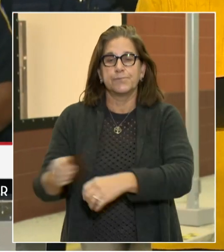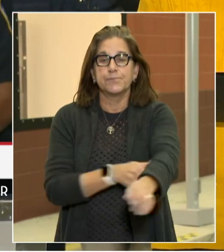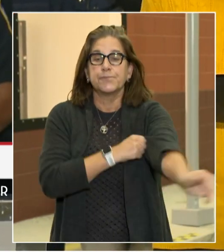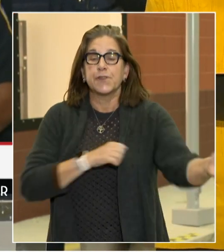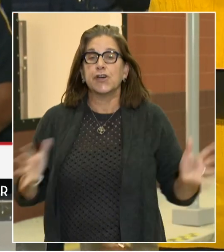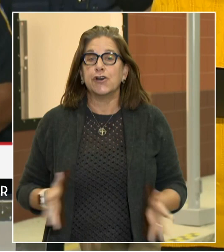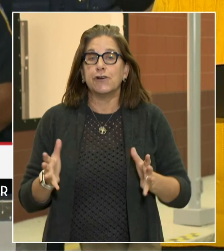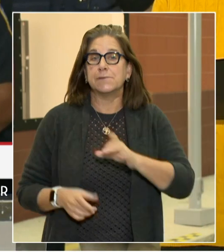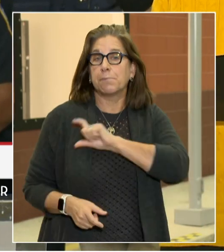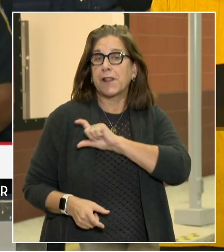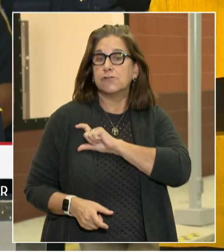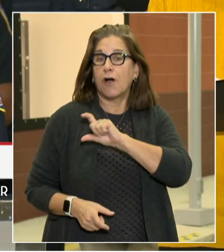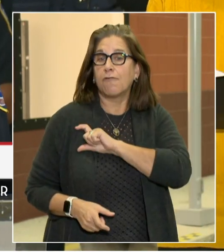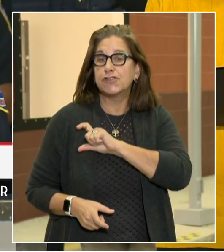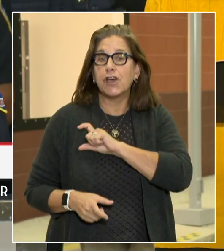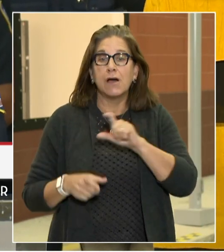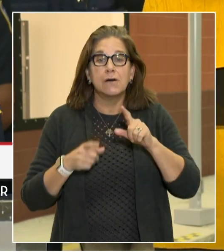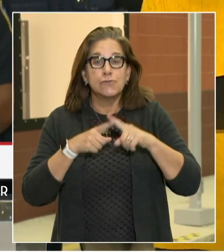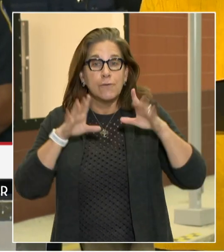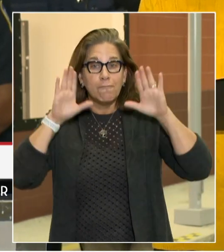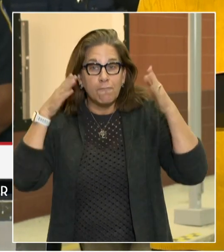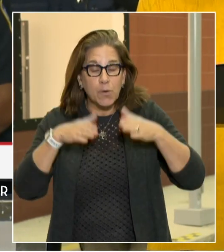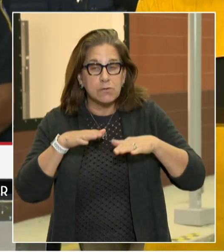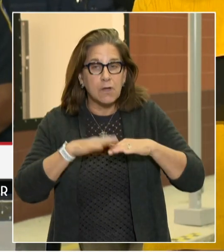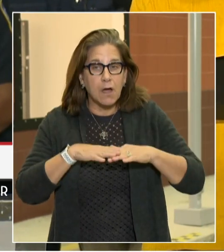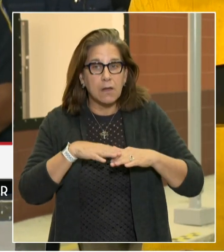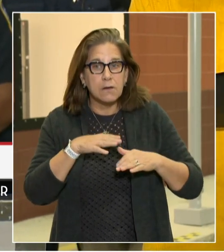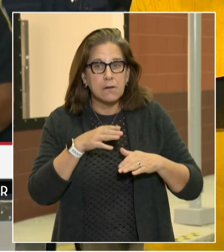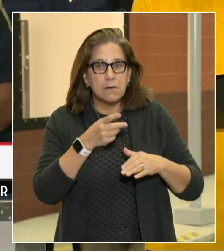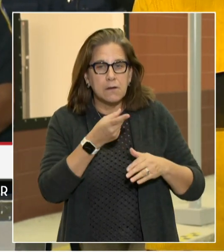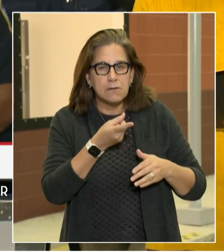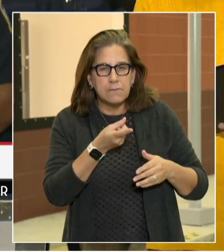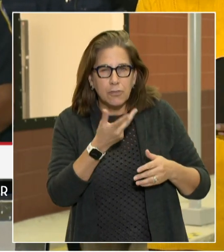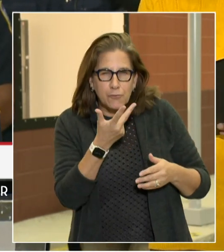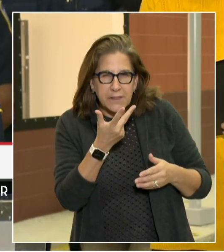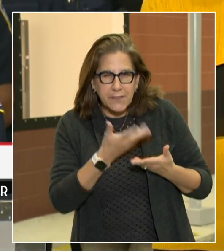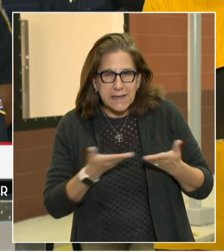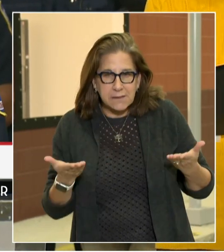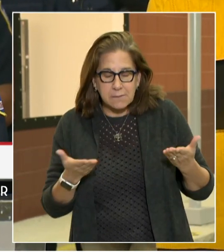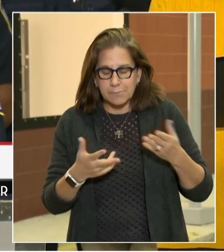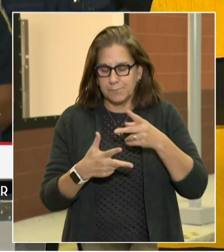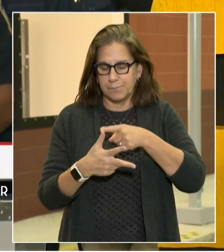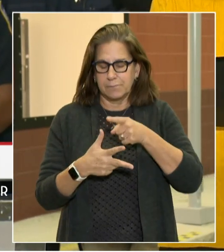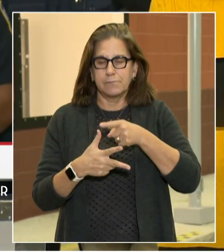and wellness, prevent misconduct, and reduce officer mistakes.